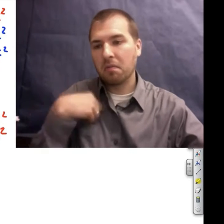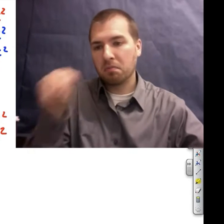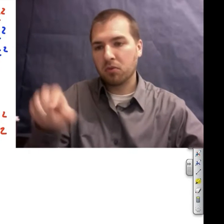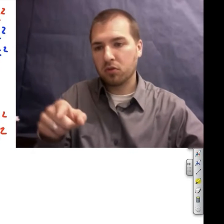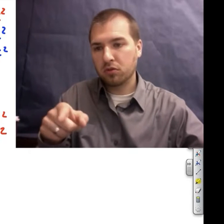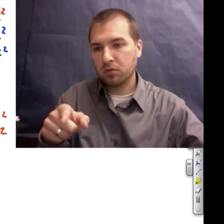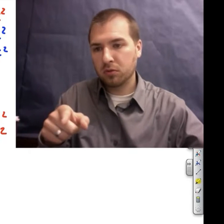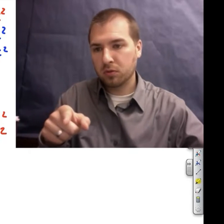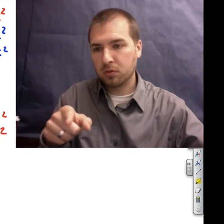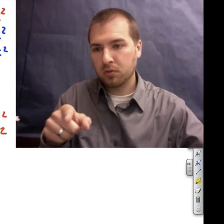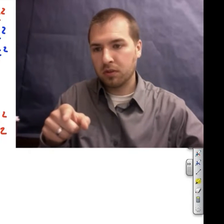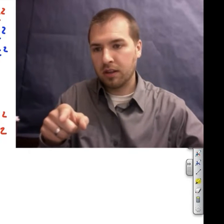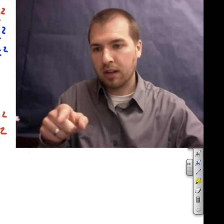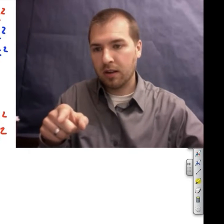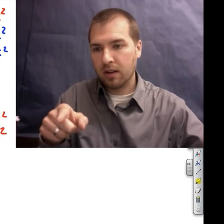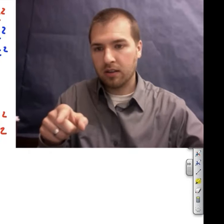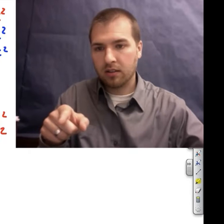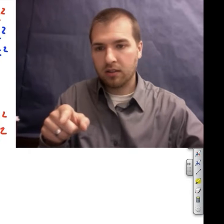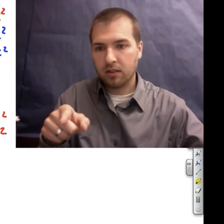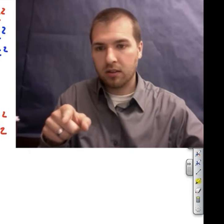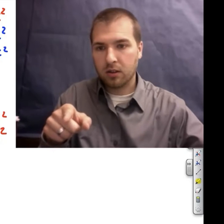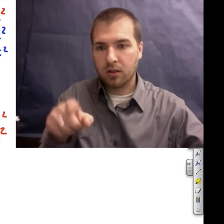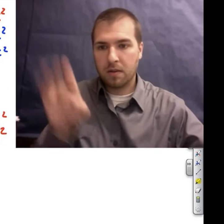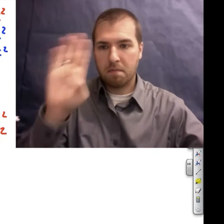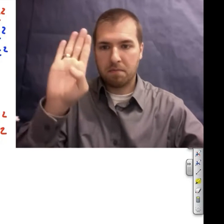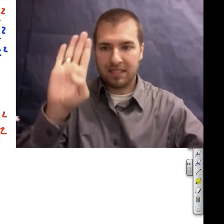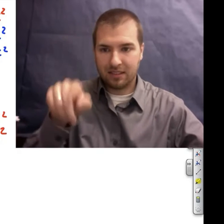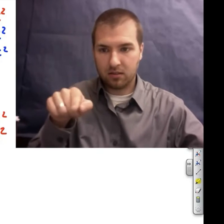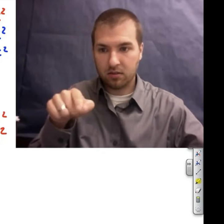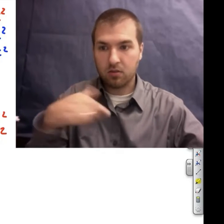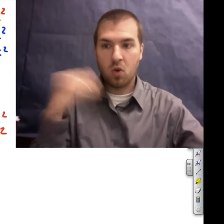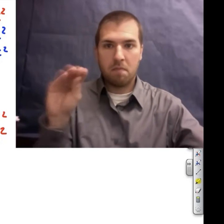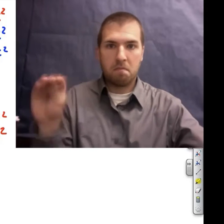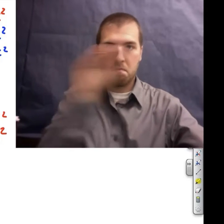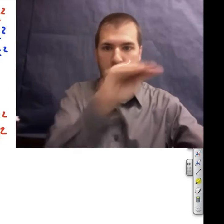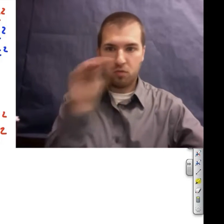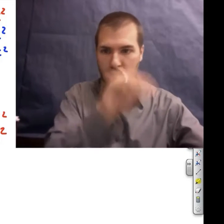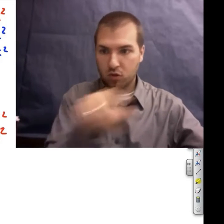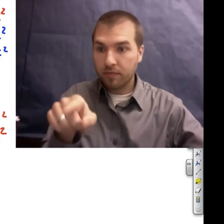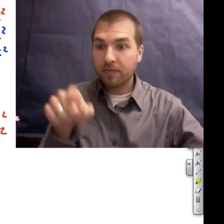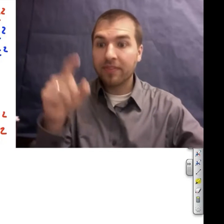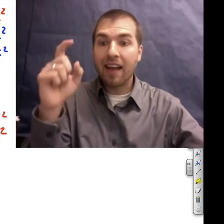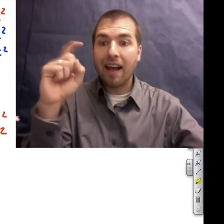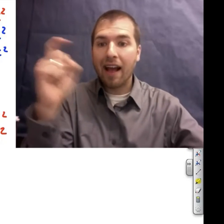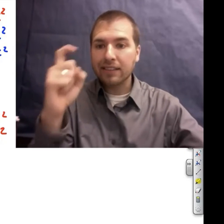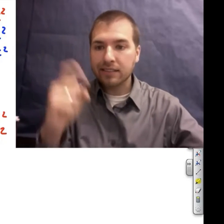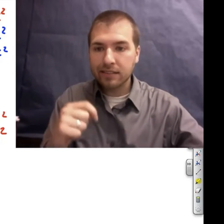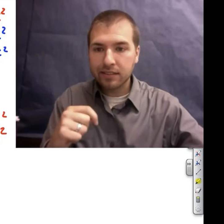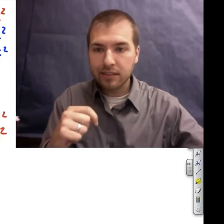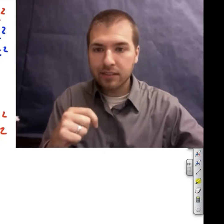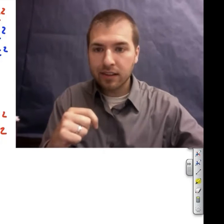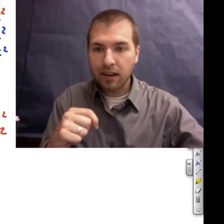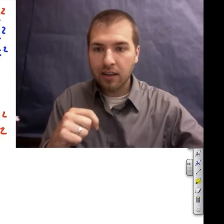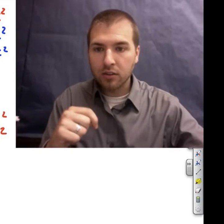Now A and B, it really doesn't matter which one you pick, so we'll just have x be A and 9 be B. So I'm going to put them into our